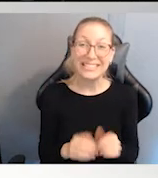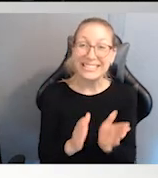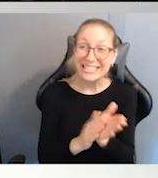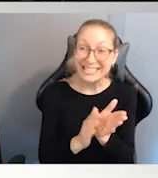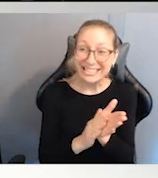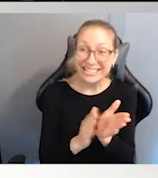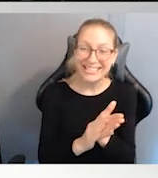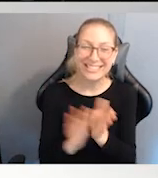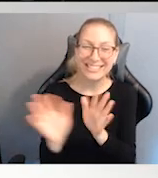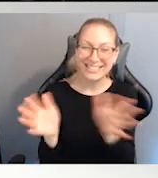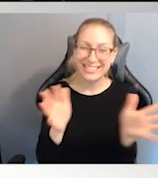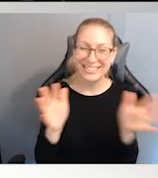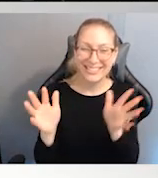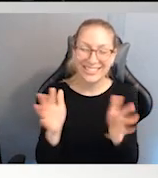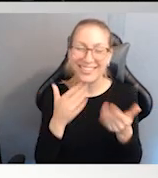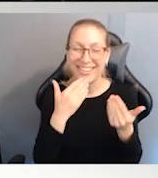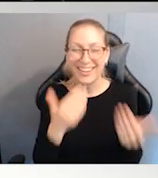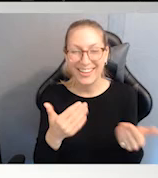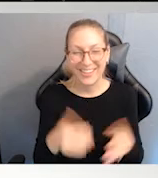Thank you.